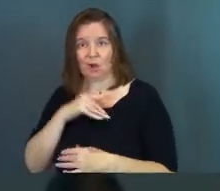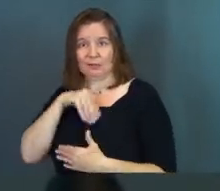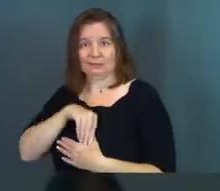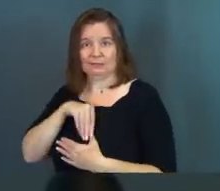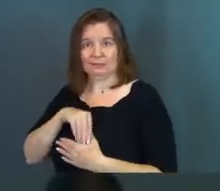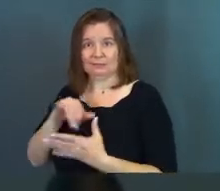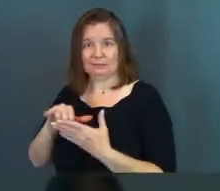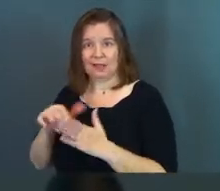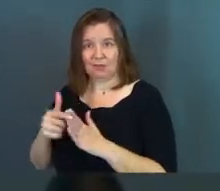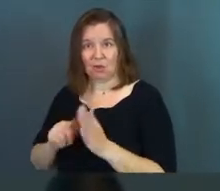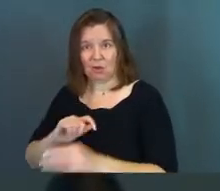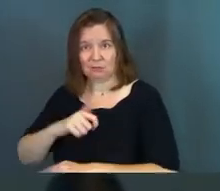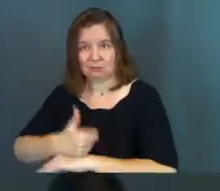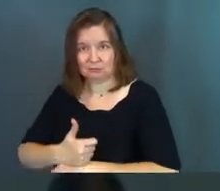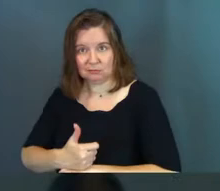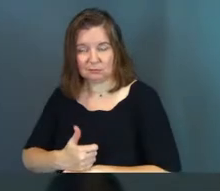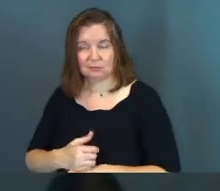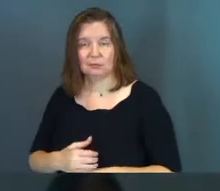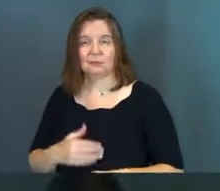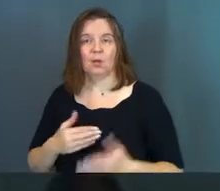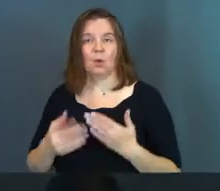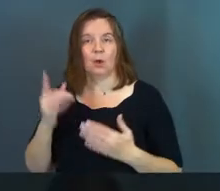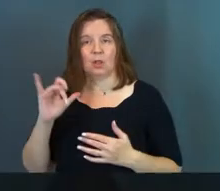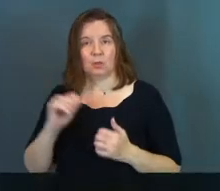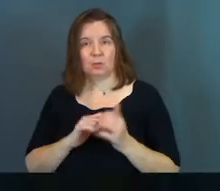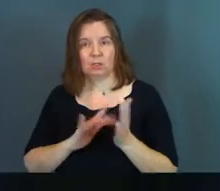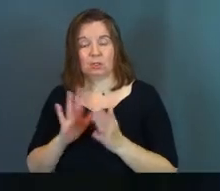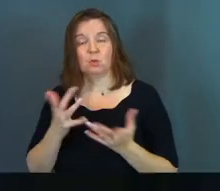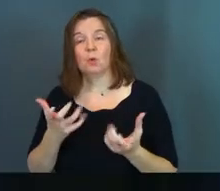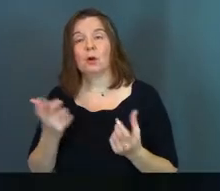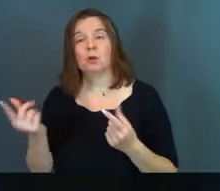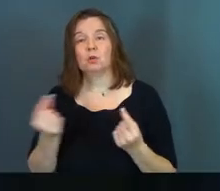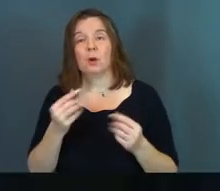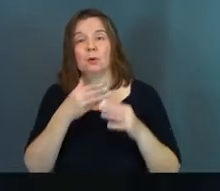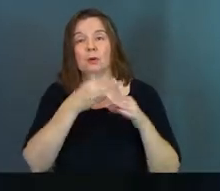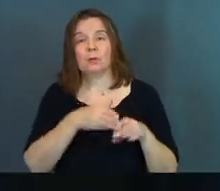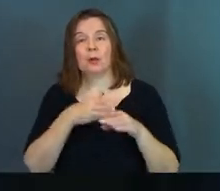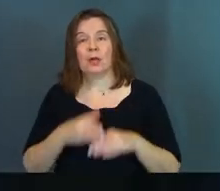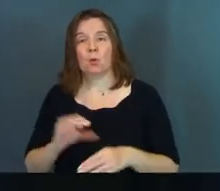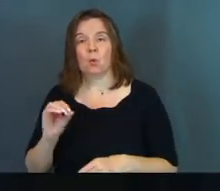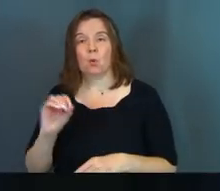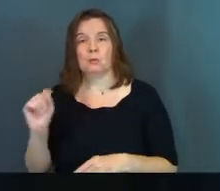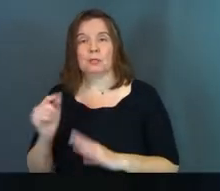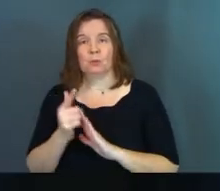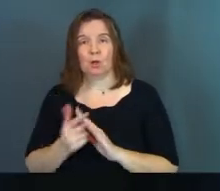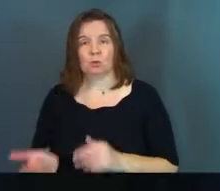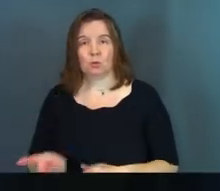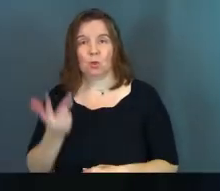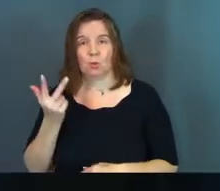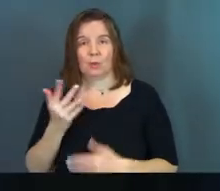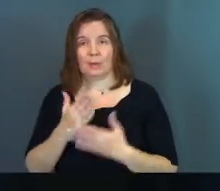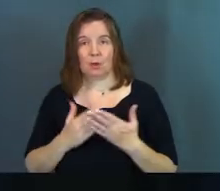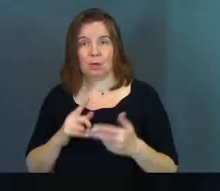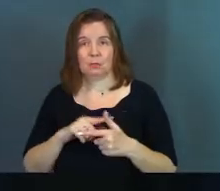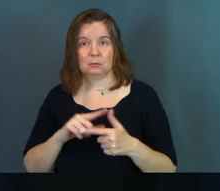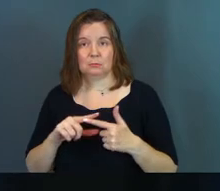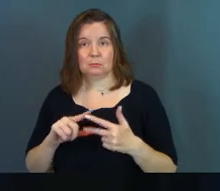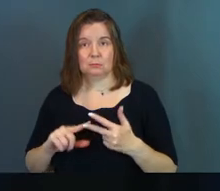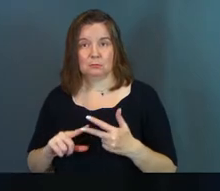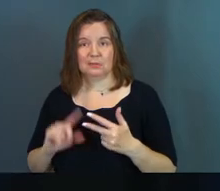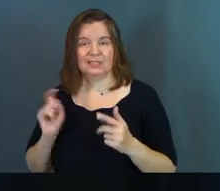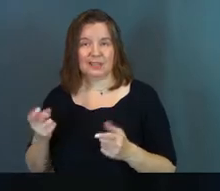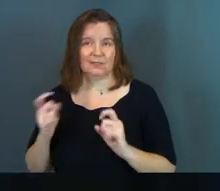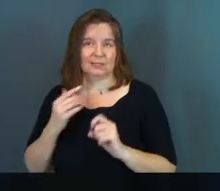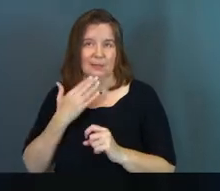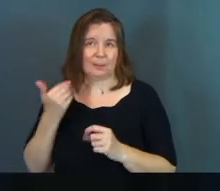behind this law being changed or what it looks like with Jesus. And so what I want to do is I want to break down the Old Testament law into three parts really quick, okay, just to give us a better idea